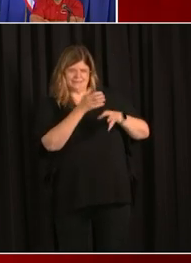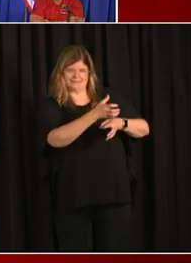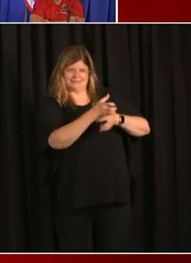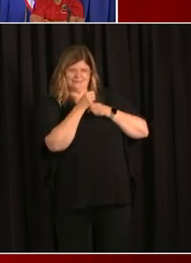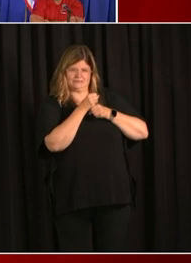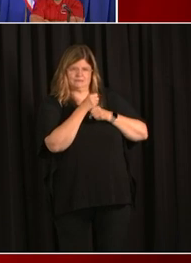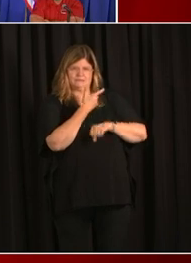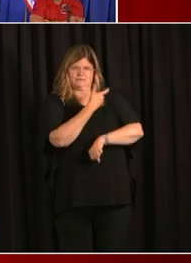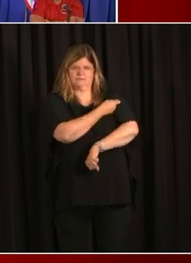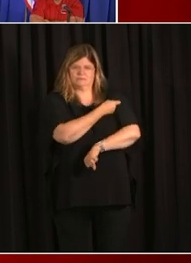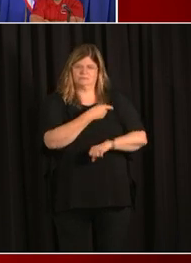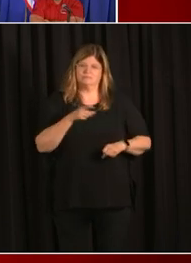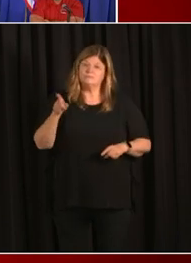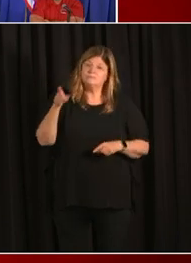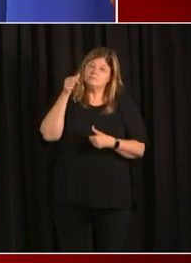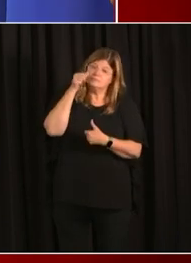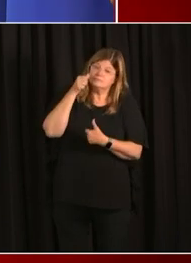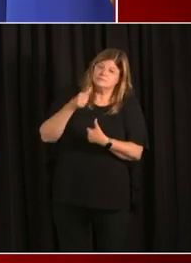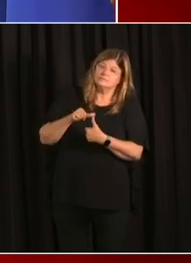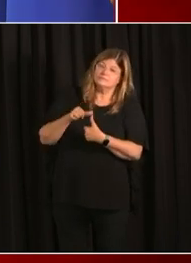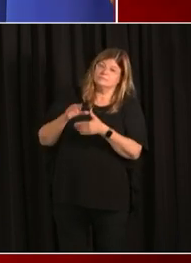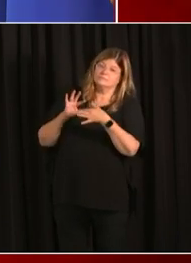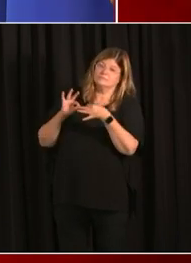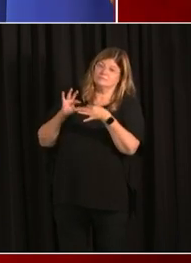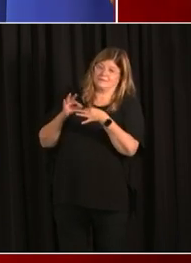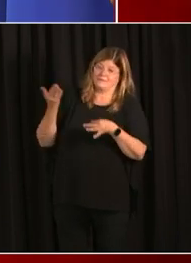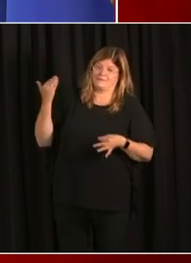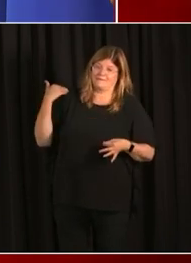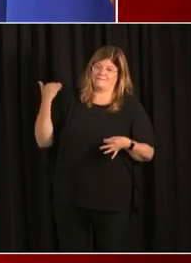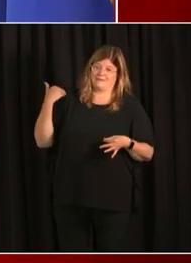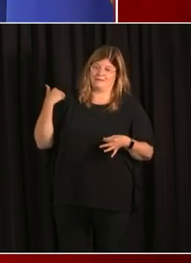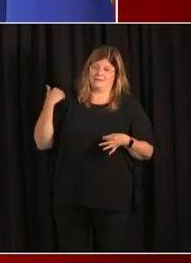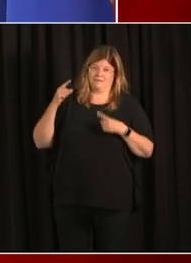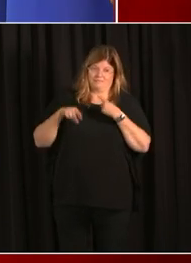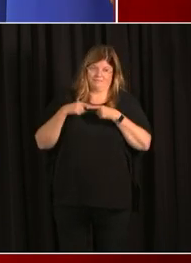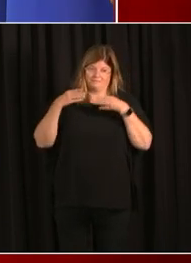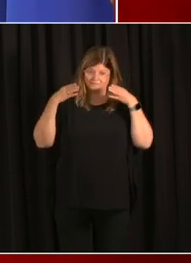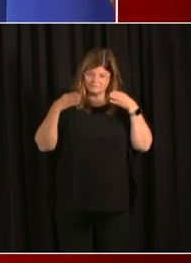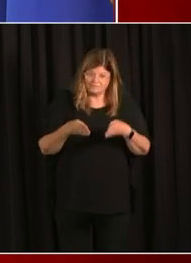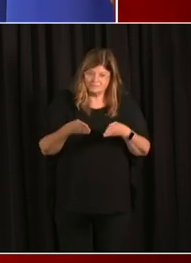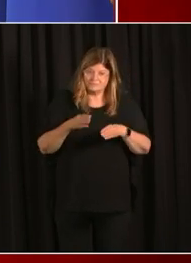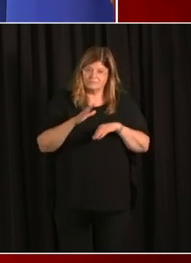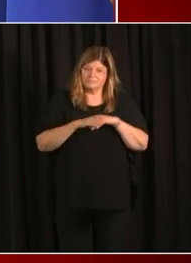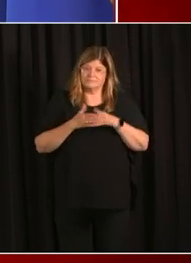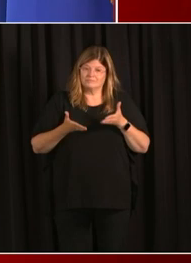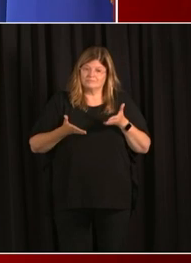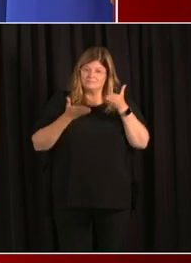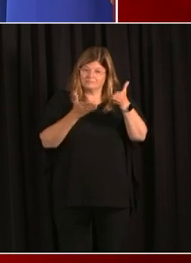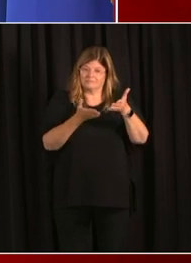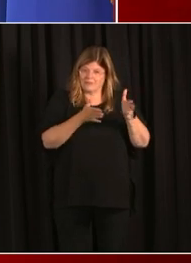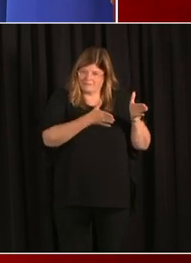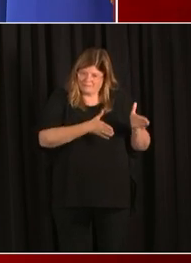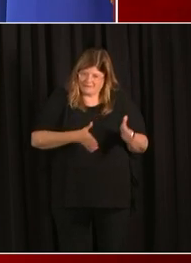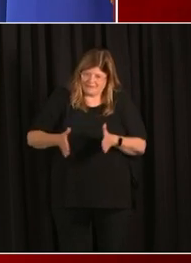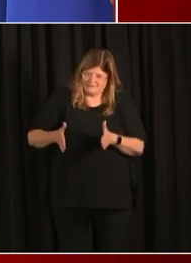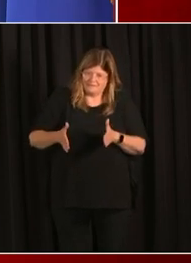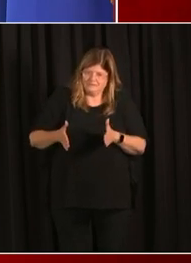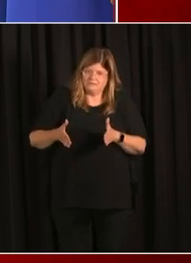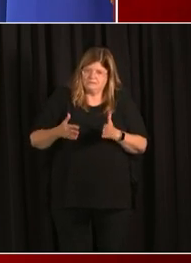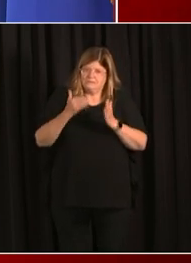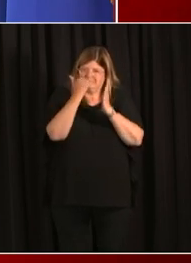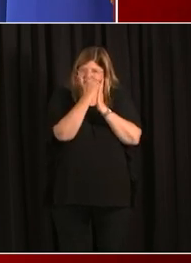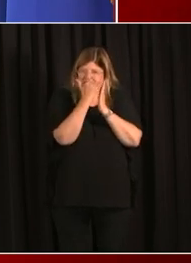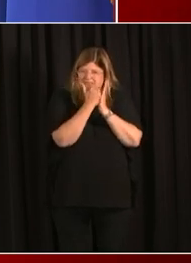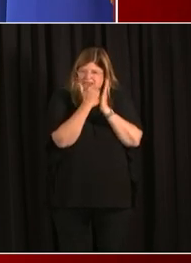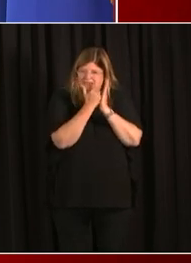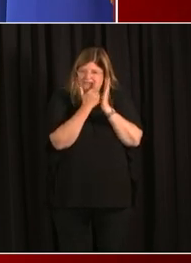I spoke before, it was around the plan, the submission of the plan. So we've received the template yesterday and